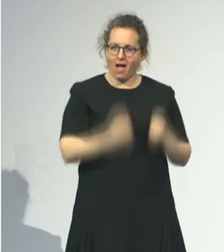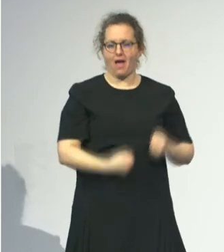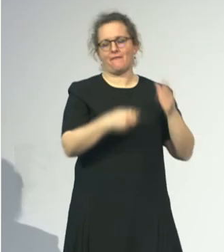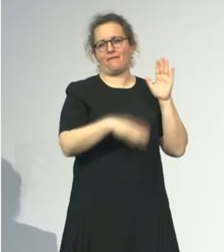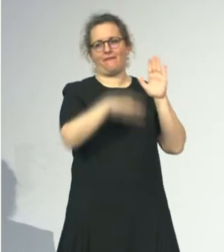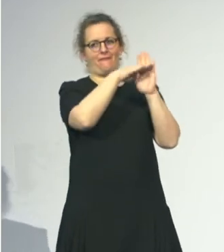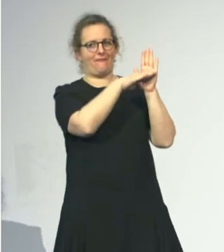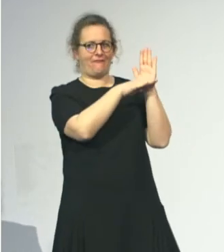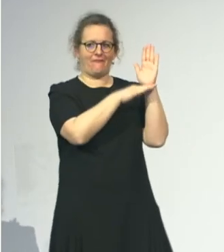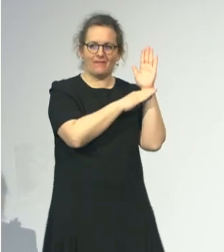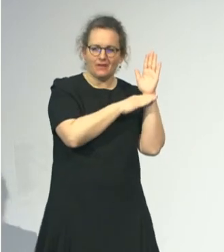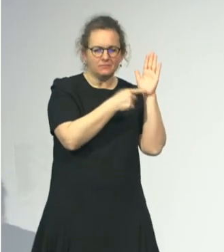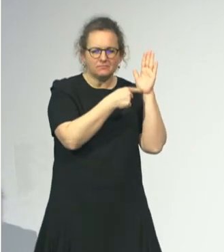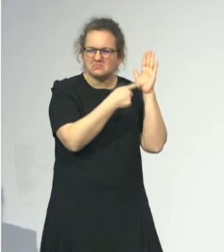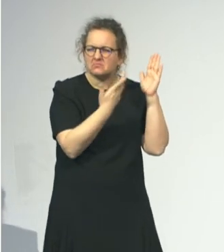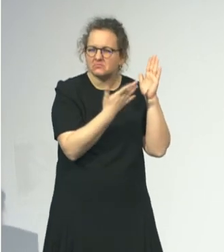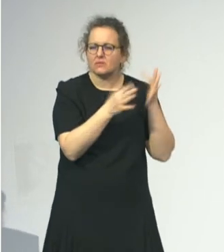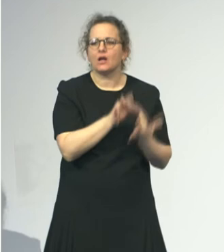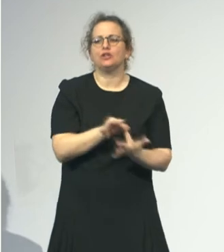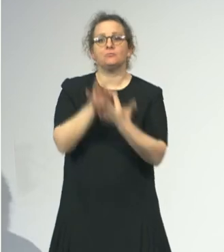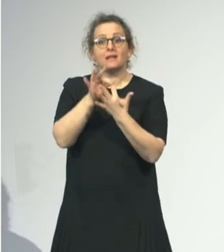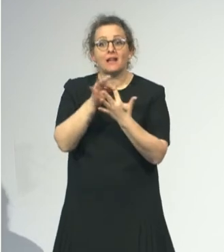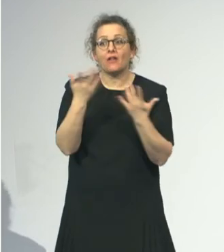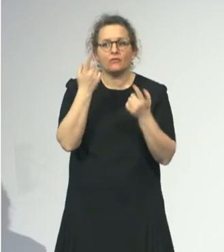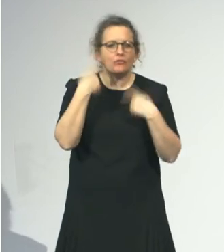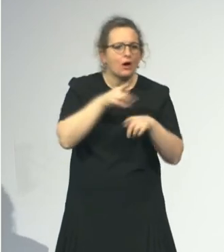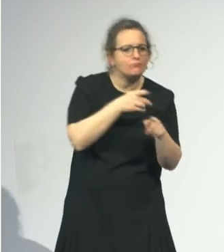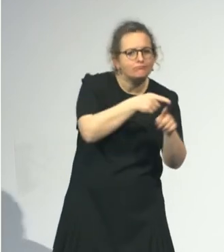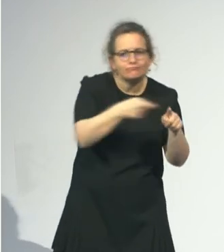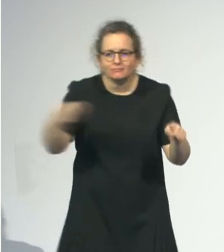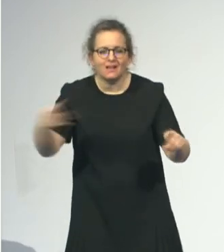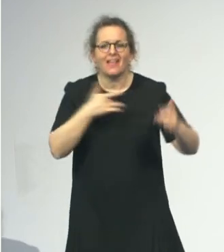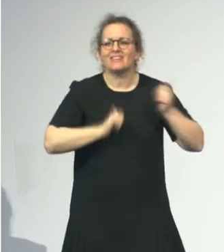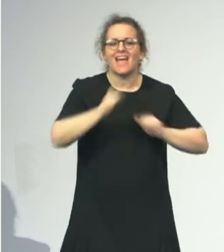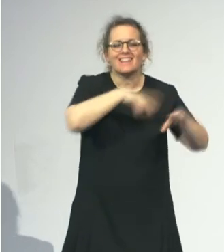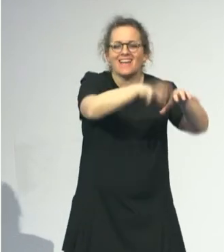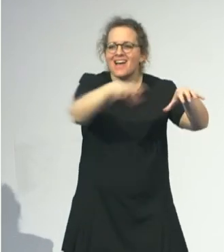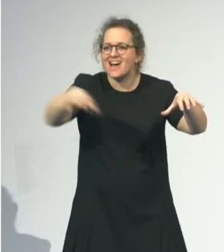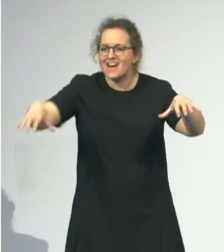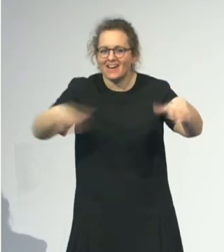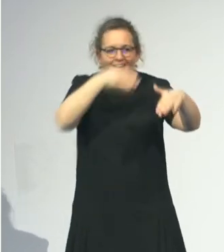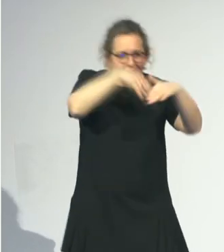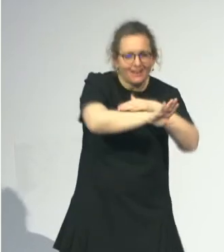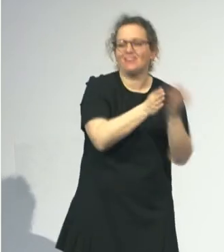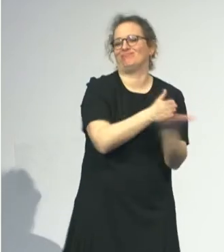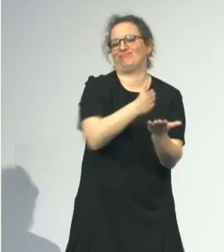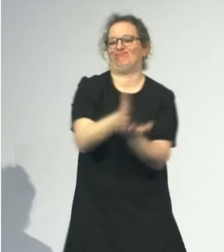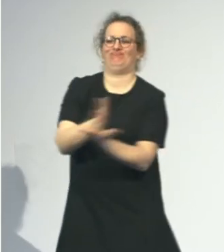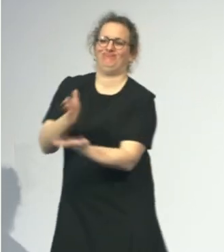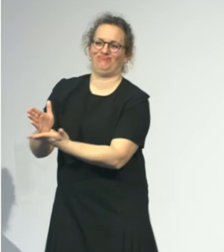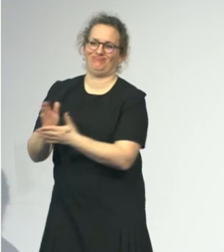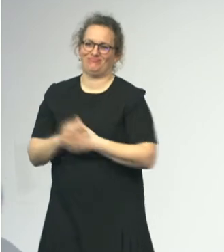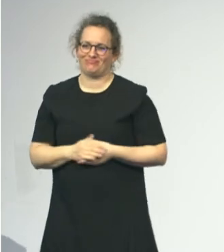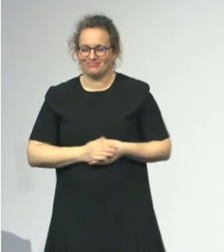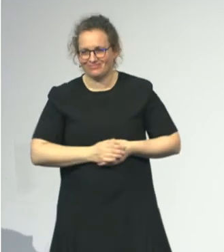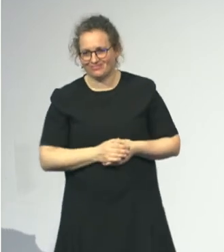for accessible theater, but we had a joke, and we didn't tell to the President, and we didn't tell to the Congress